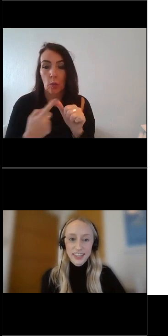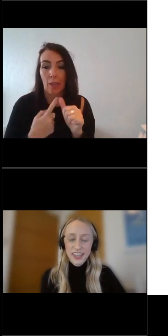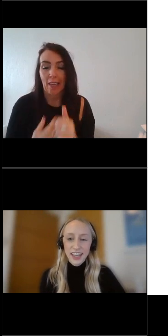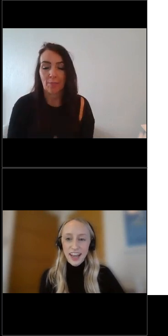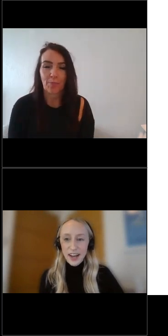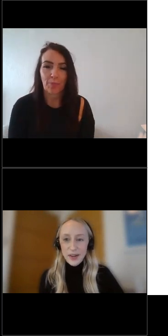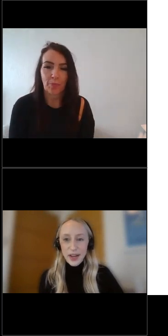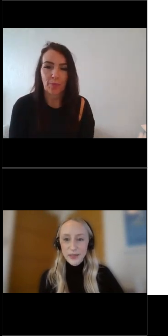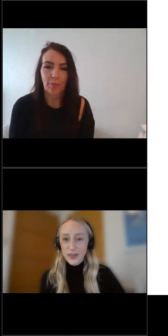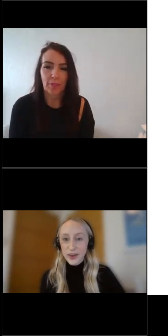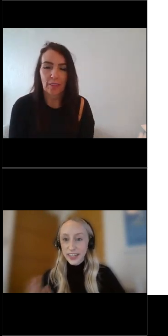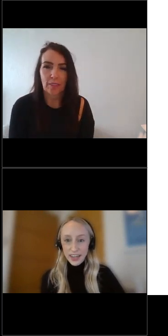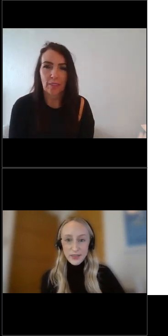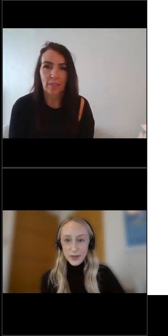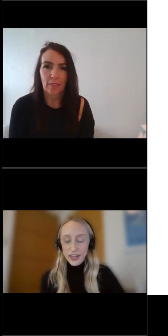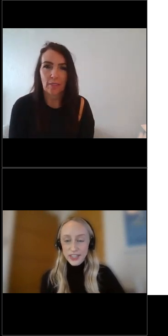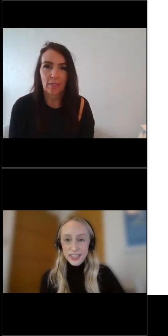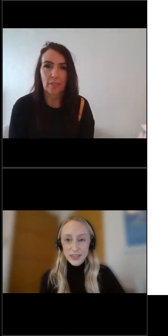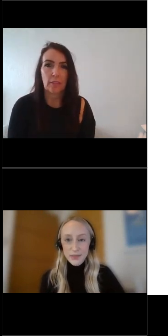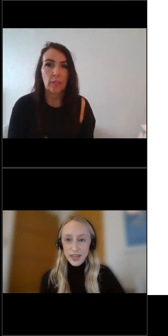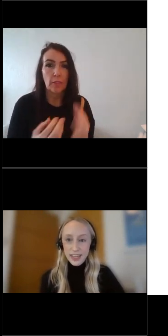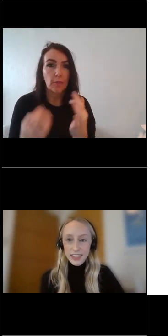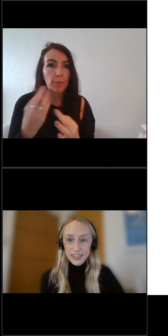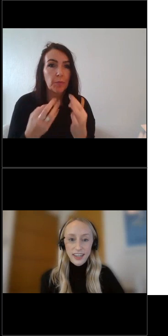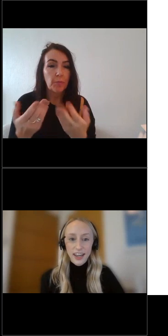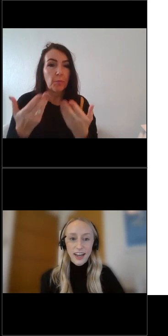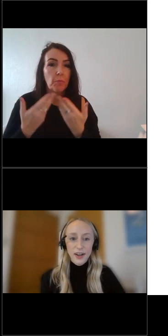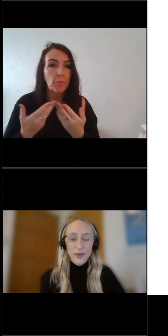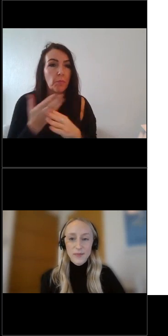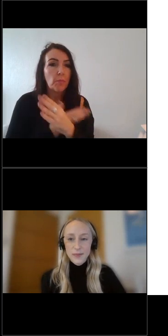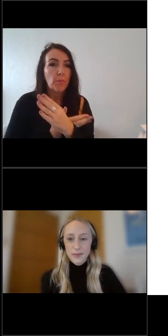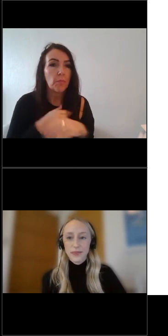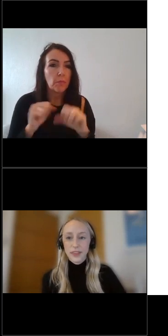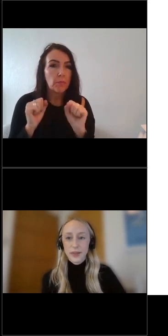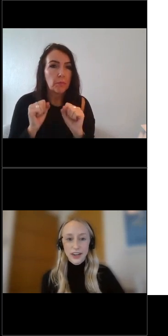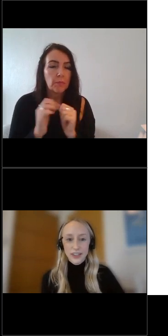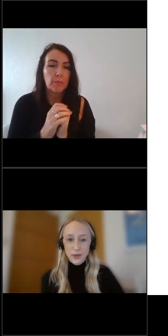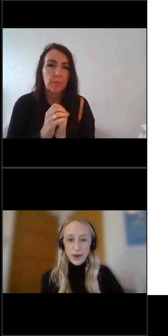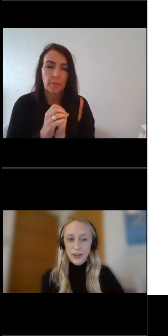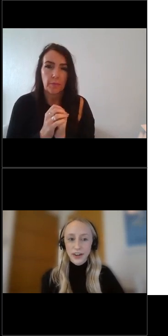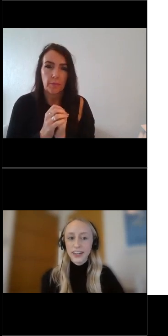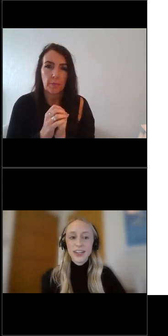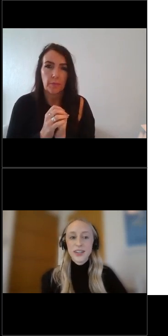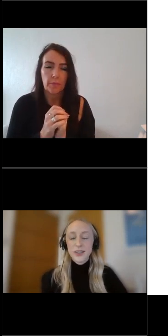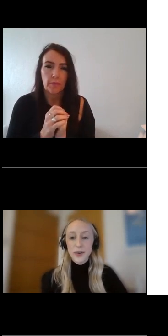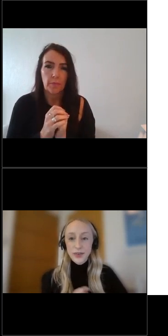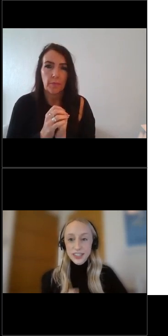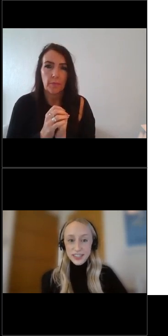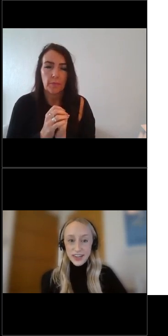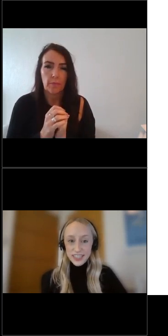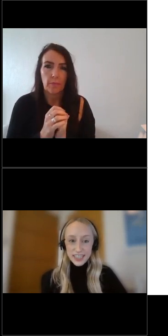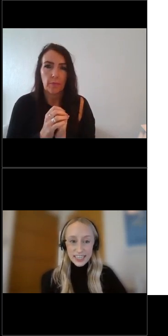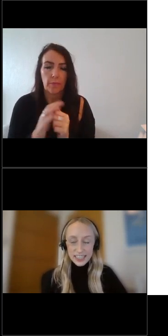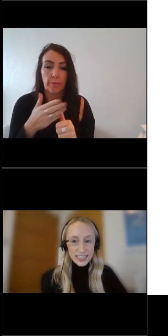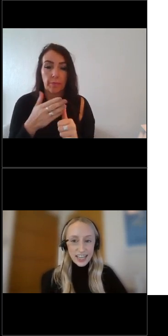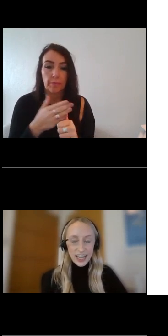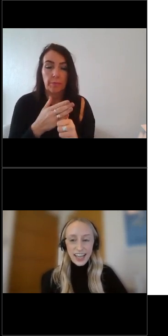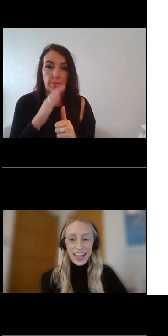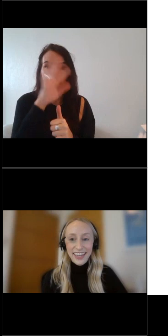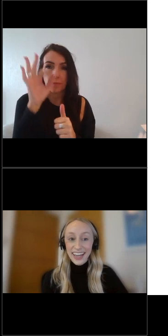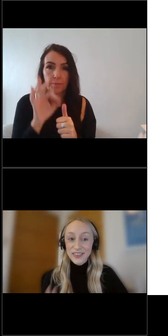section. And we've already had a few questions submitted prior to the webinar. So we'll first address